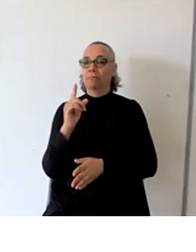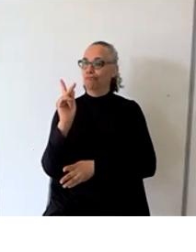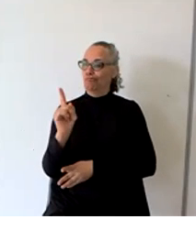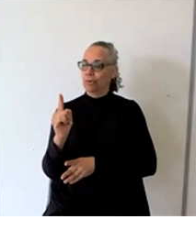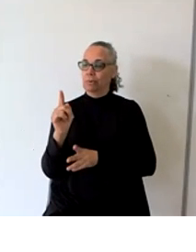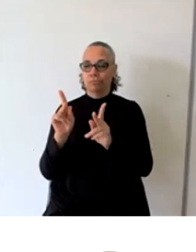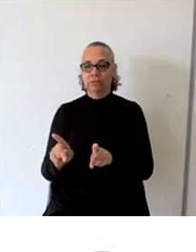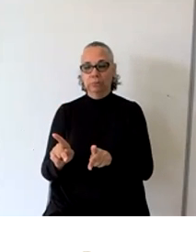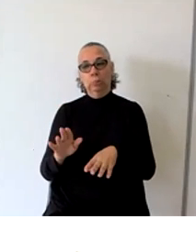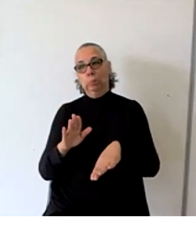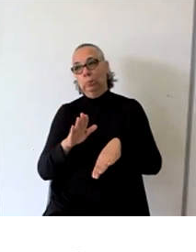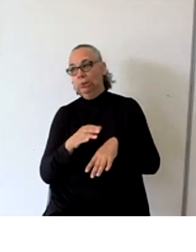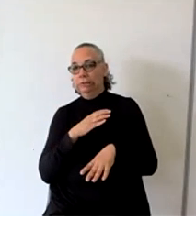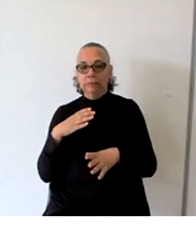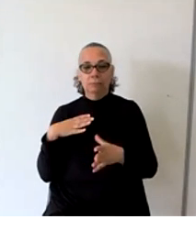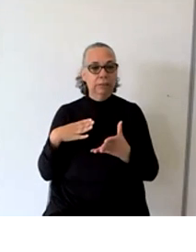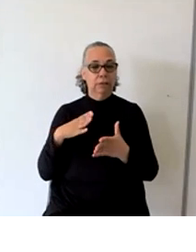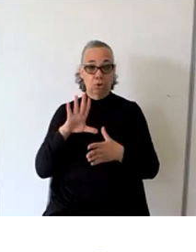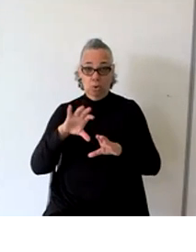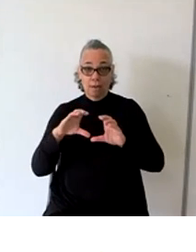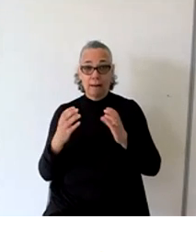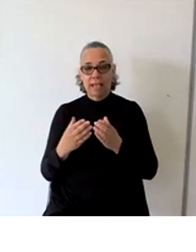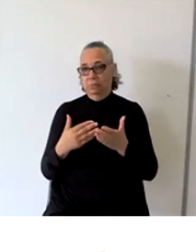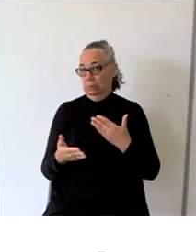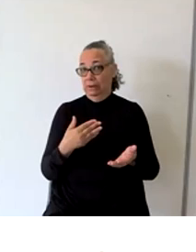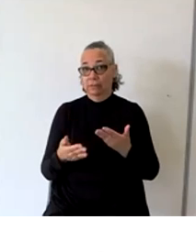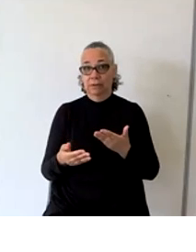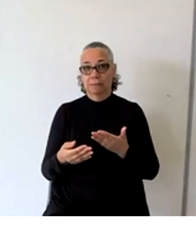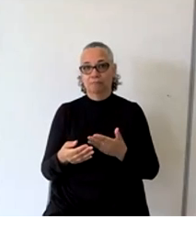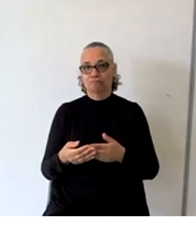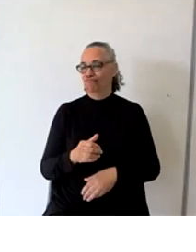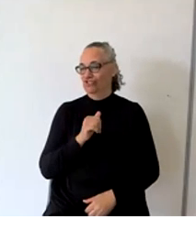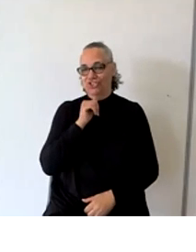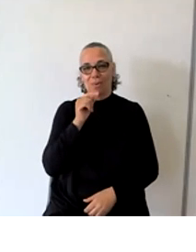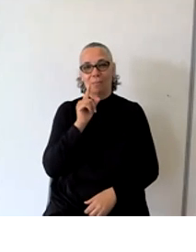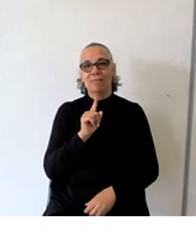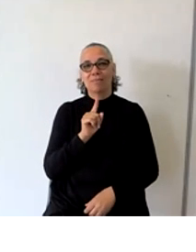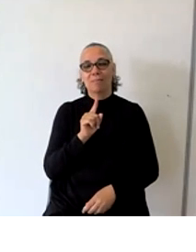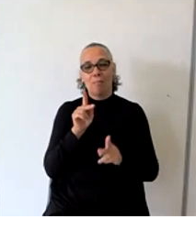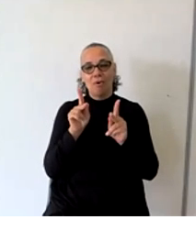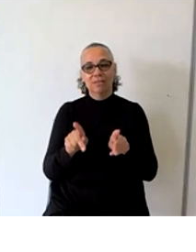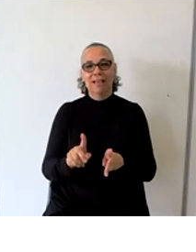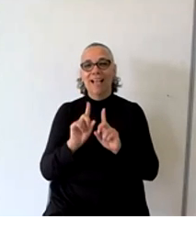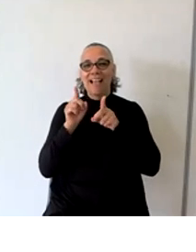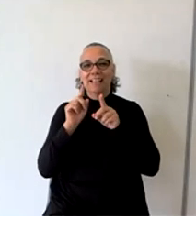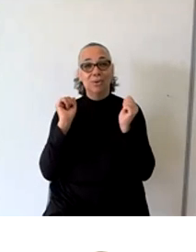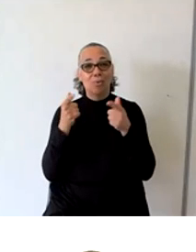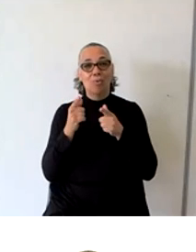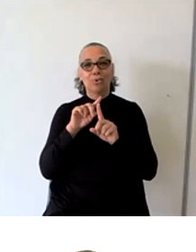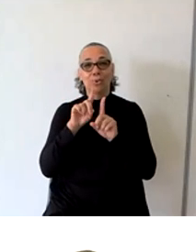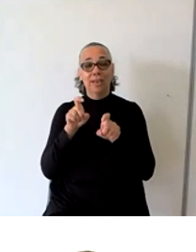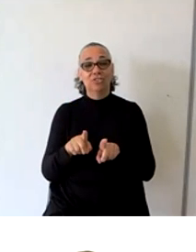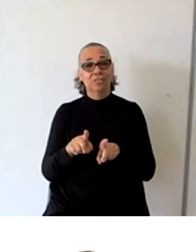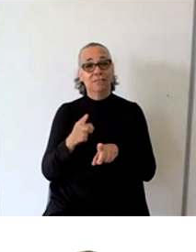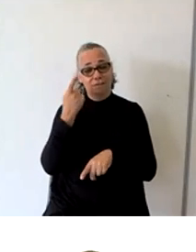on your committee or your class, et cetera. They shouldn't be the person answering all the questions on behalf of